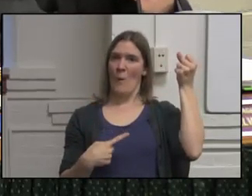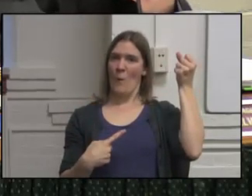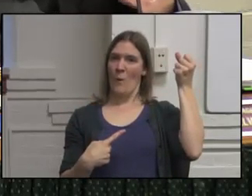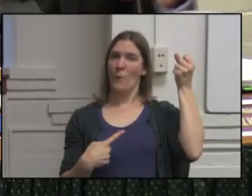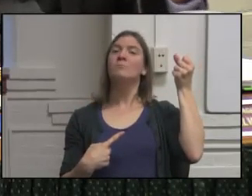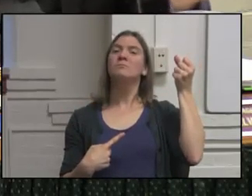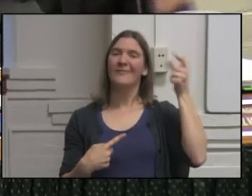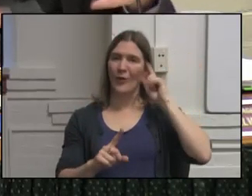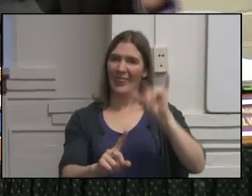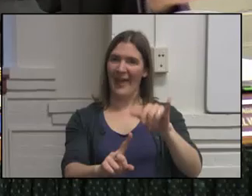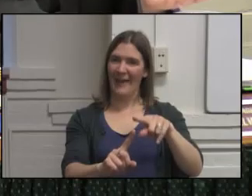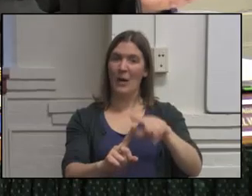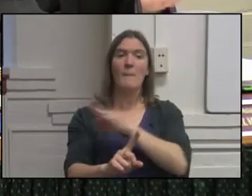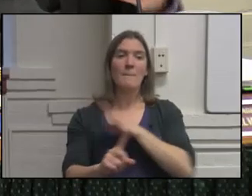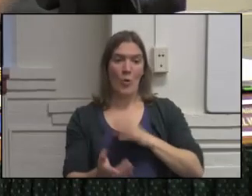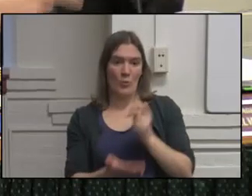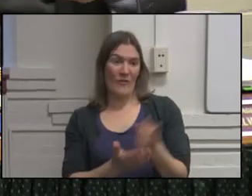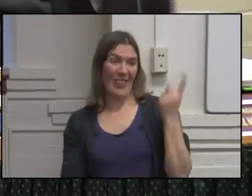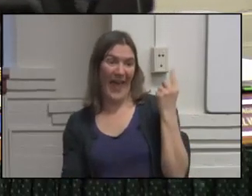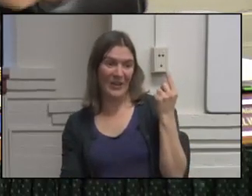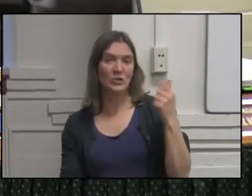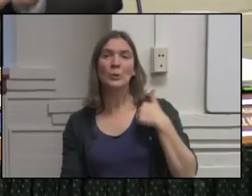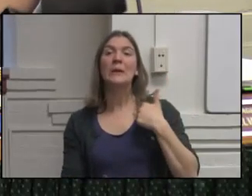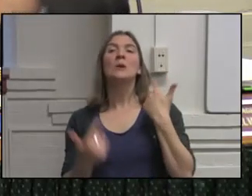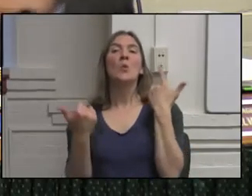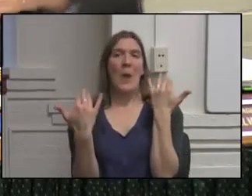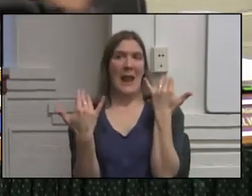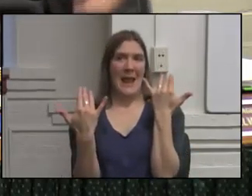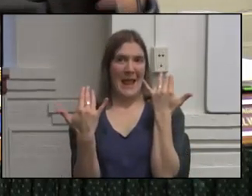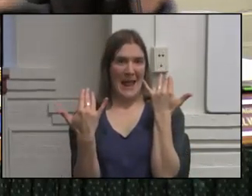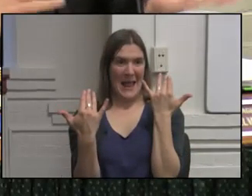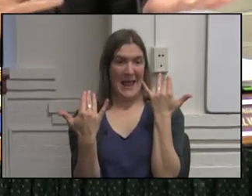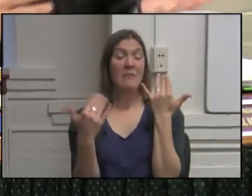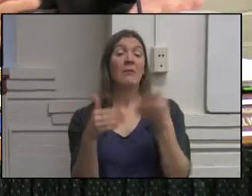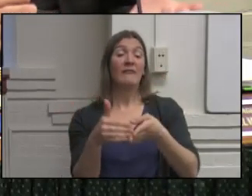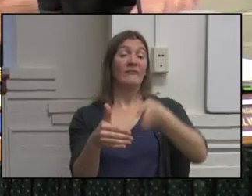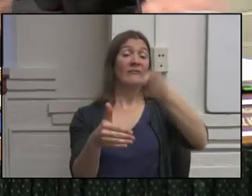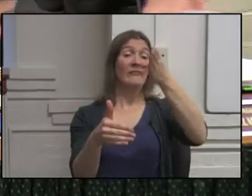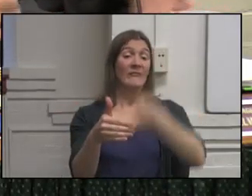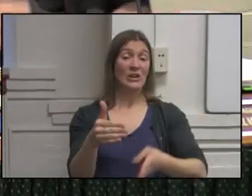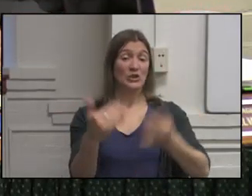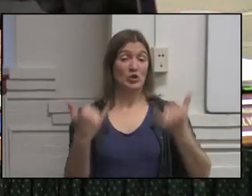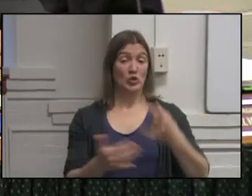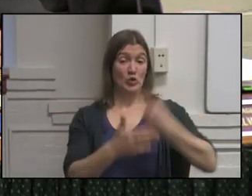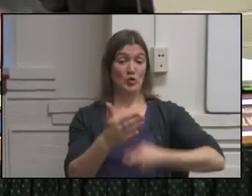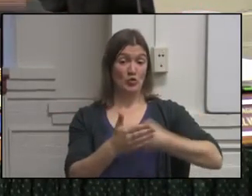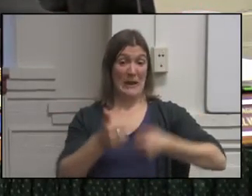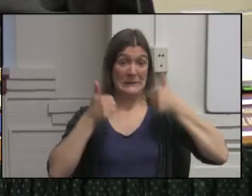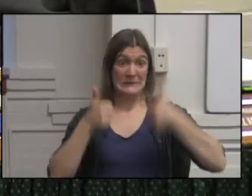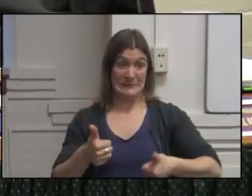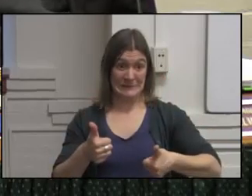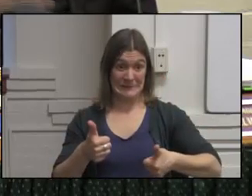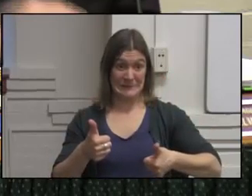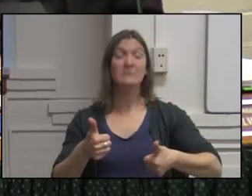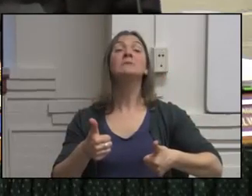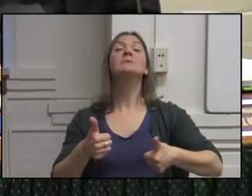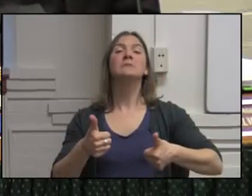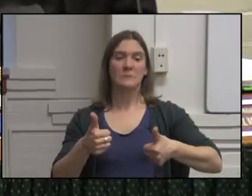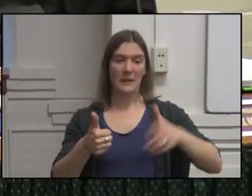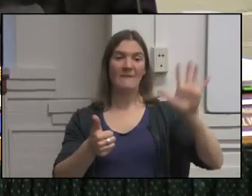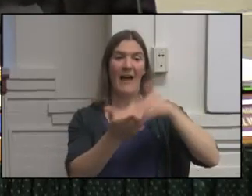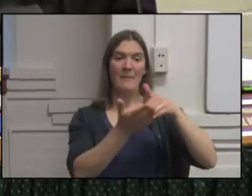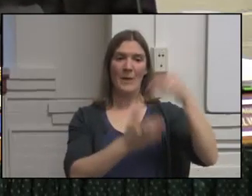that recommendation. The board did approve a year ago that we continue through the final year of the prior rate ordinance, maintain that